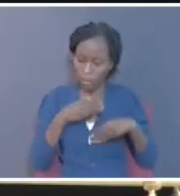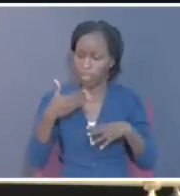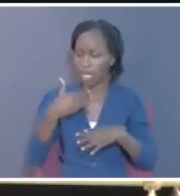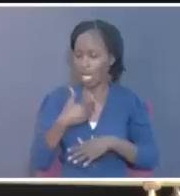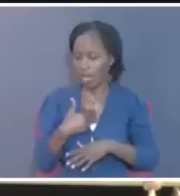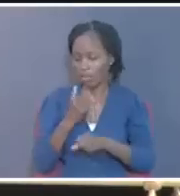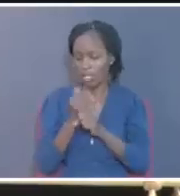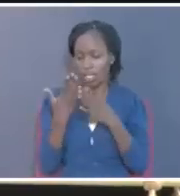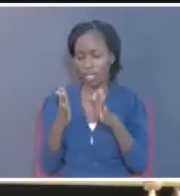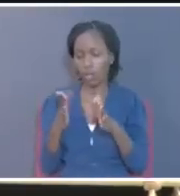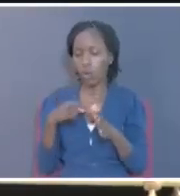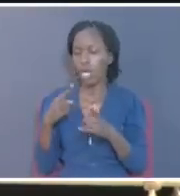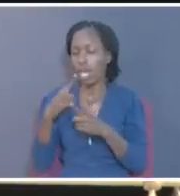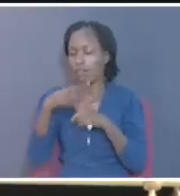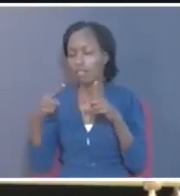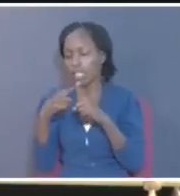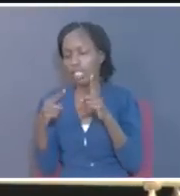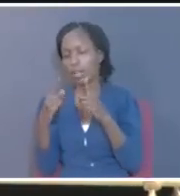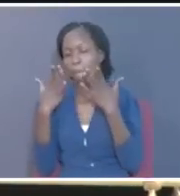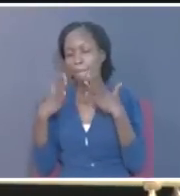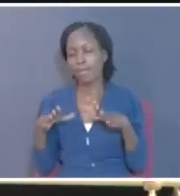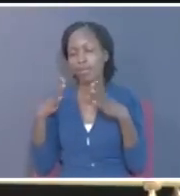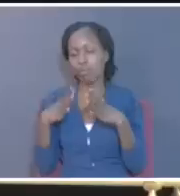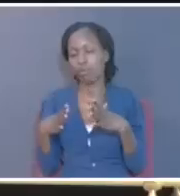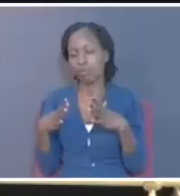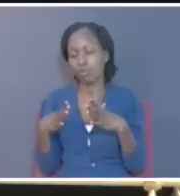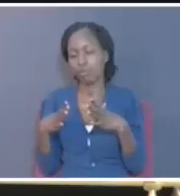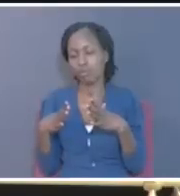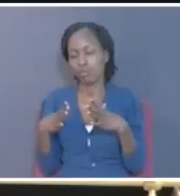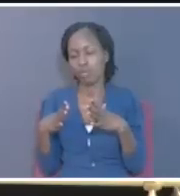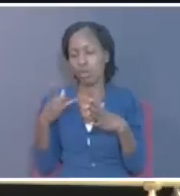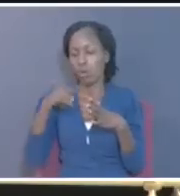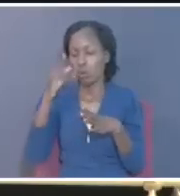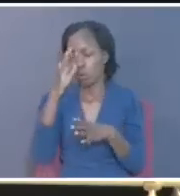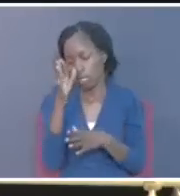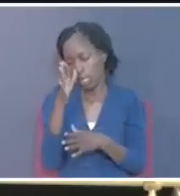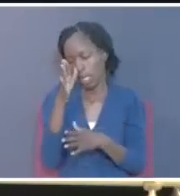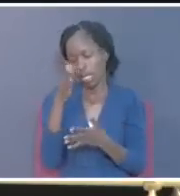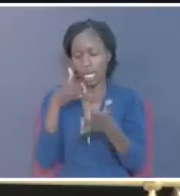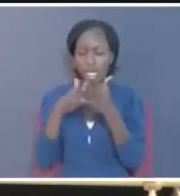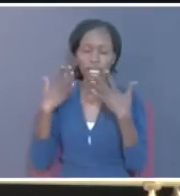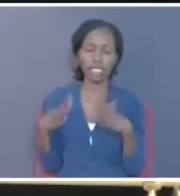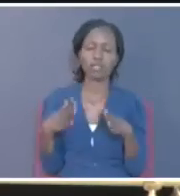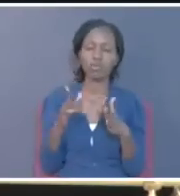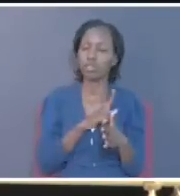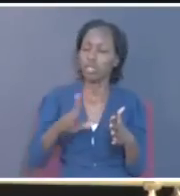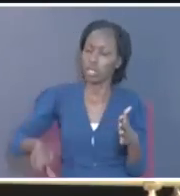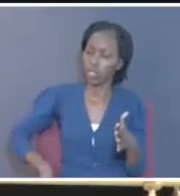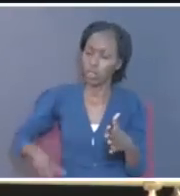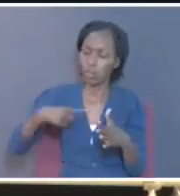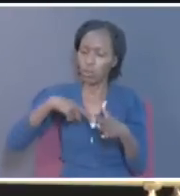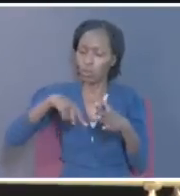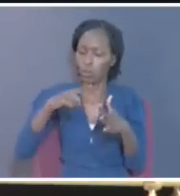have shed innocent blood, Jehovah, when we have borne false witness, Father. Dear Lord, when we have not